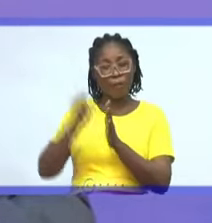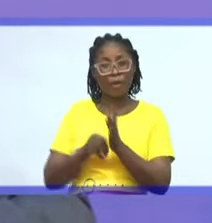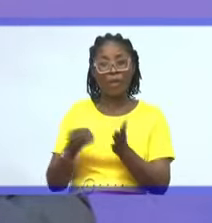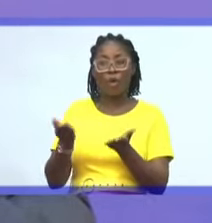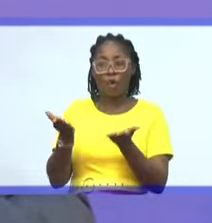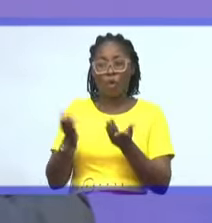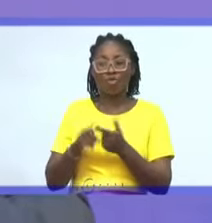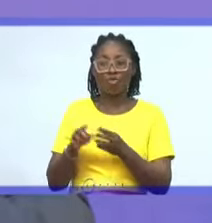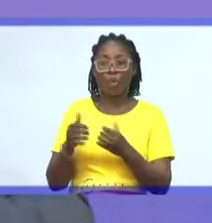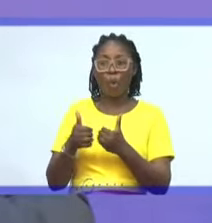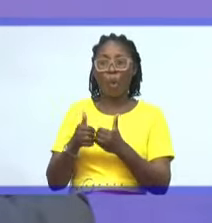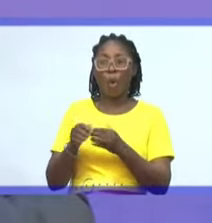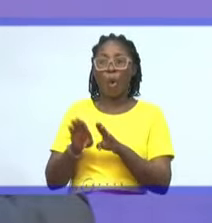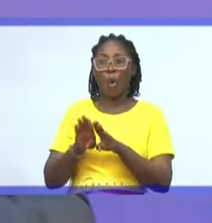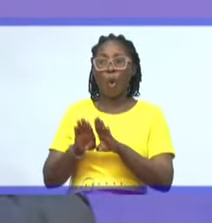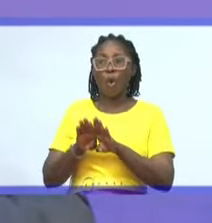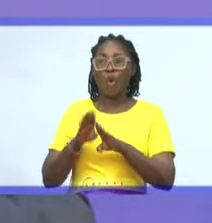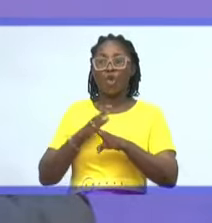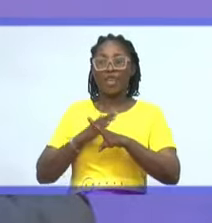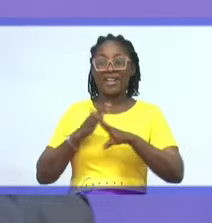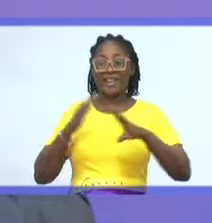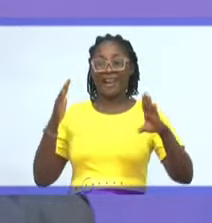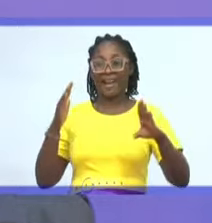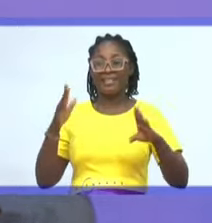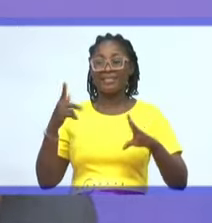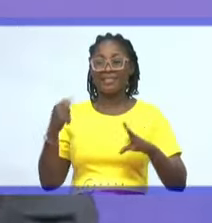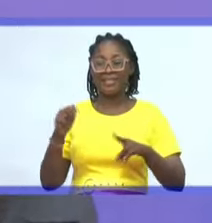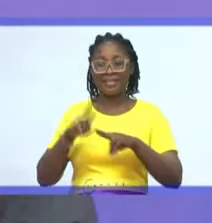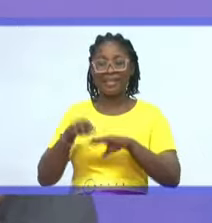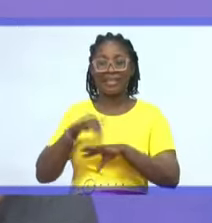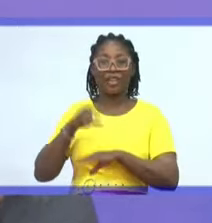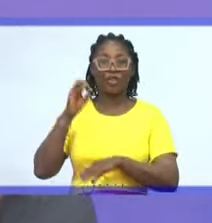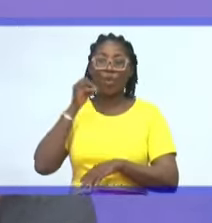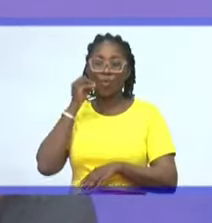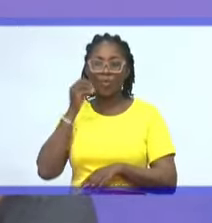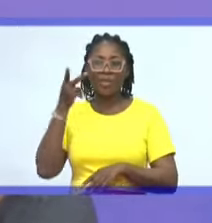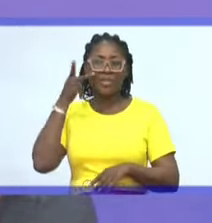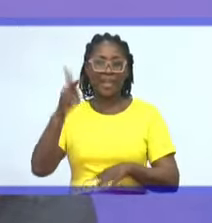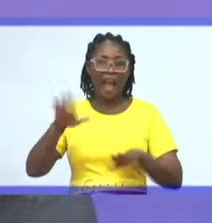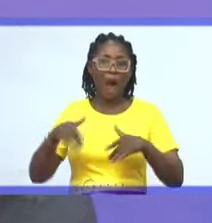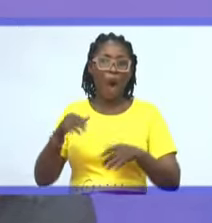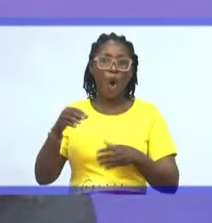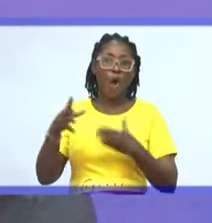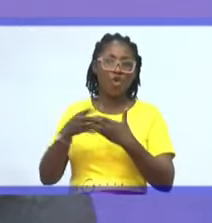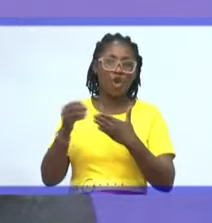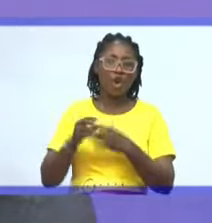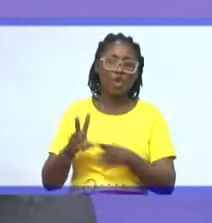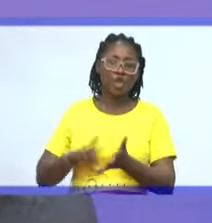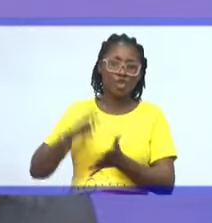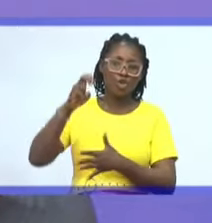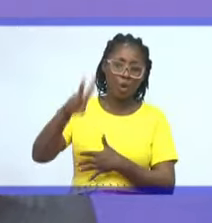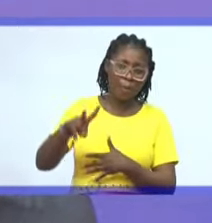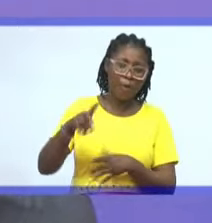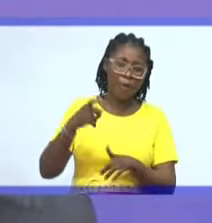home, go and study how the dollar jumped from 365 to